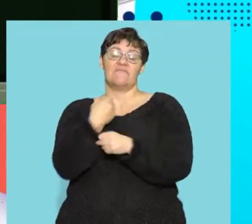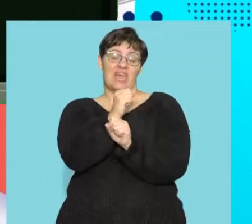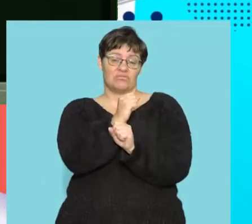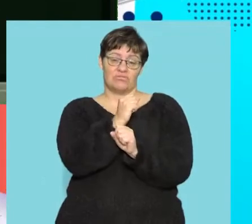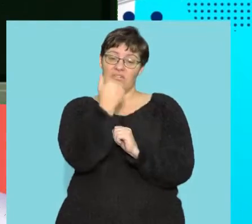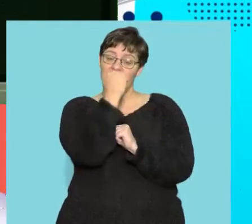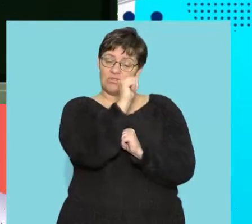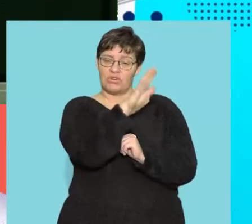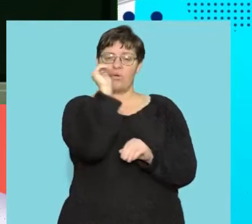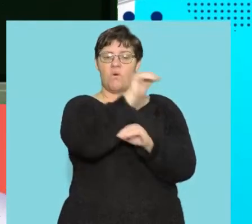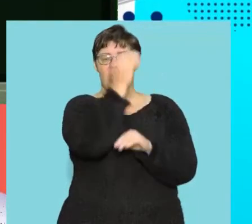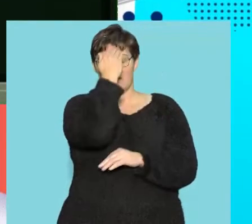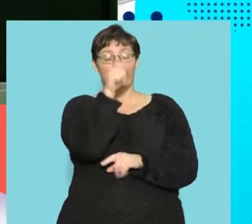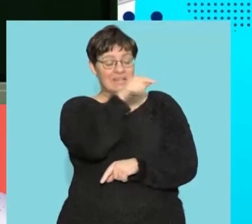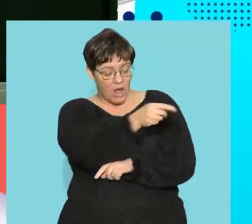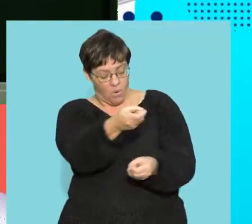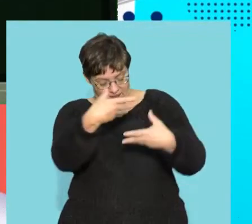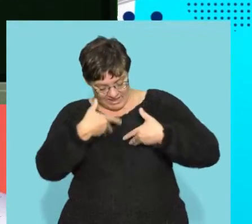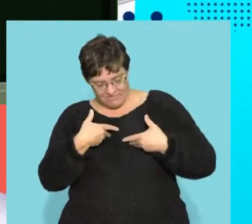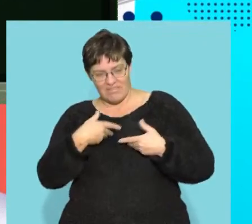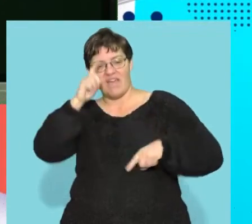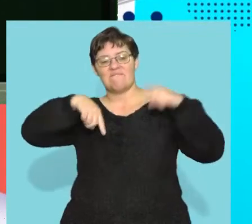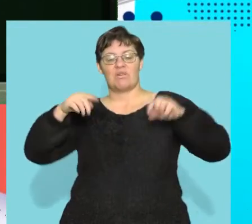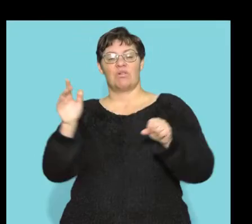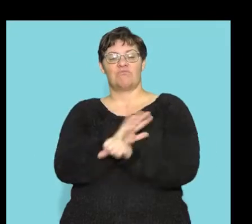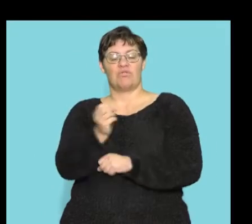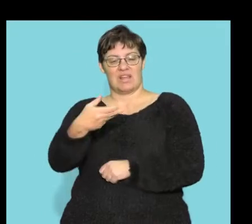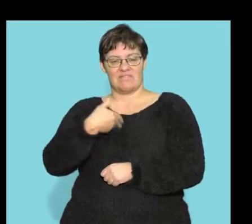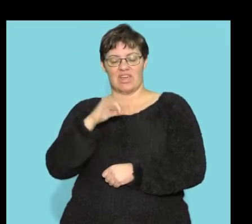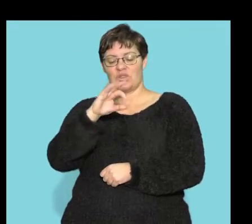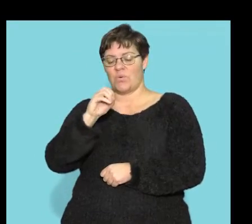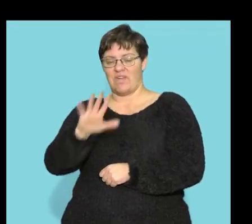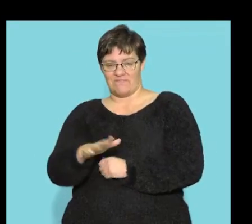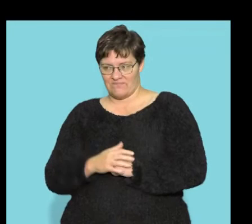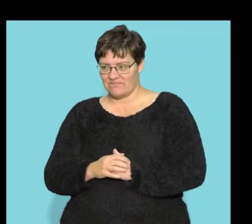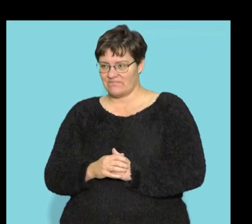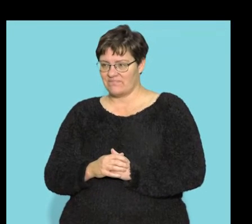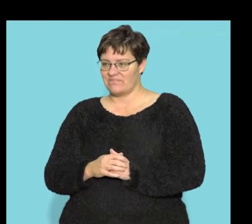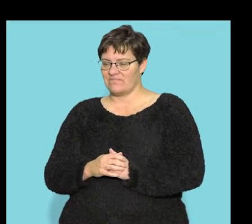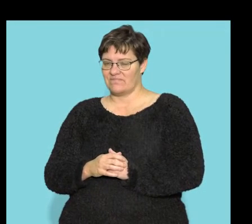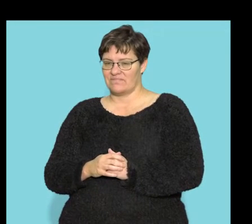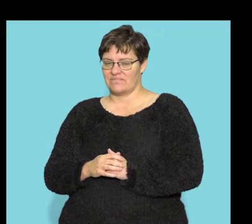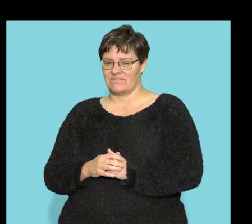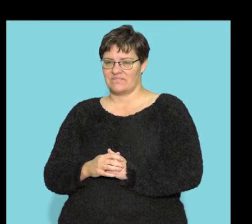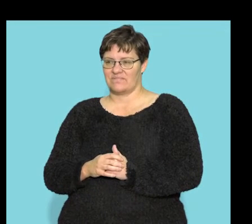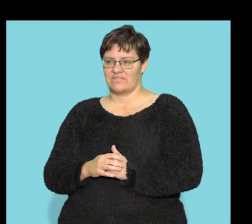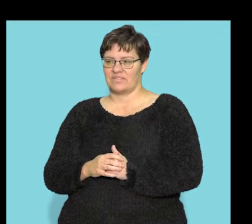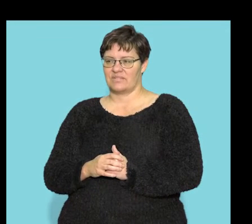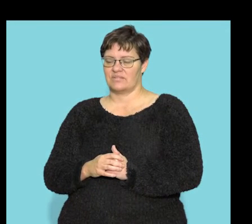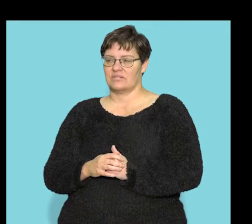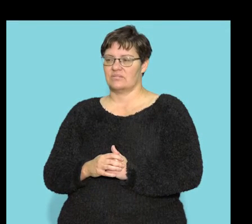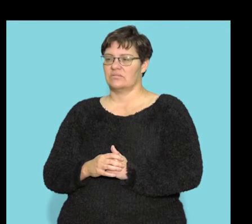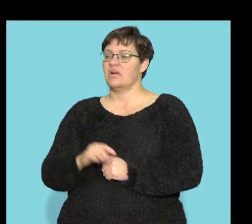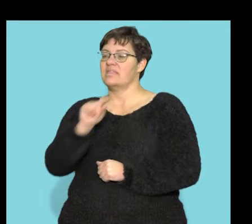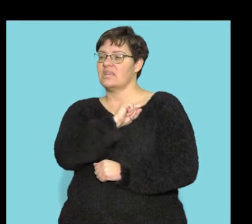this question, they gave you the total variable cost, so you can see it. There it is, 305.